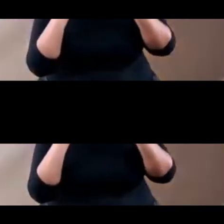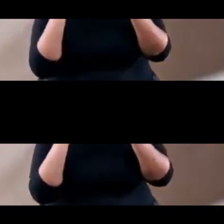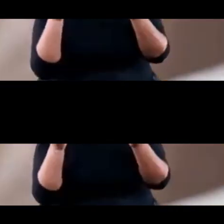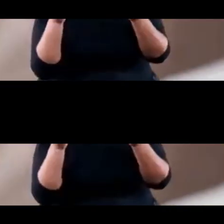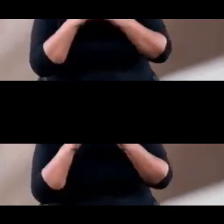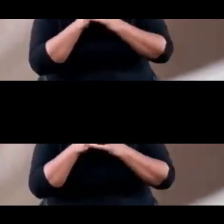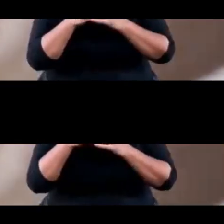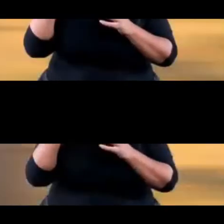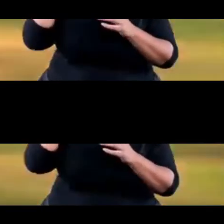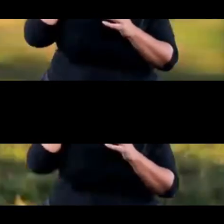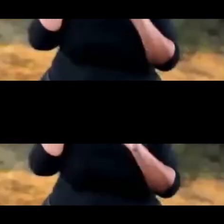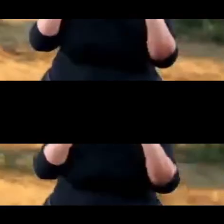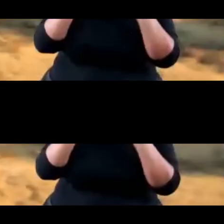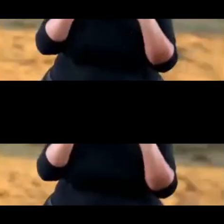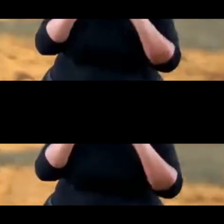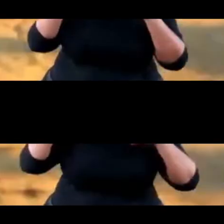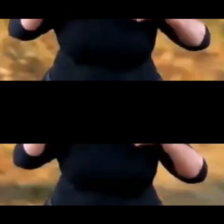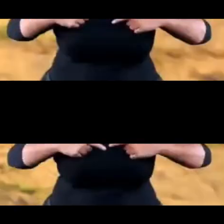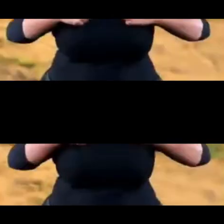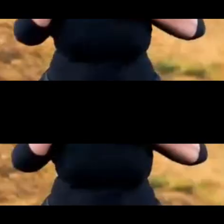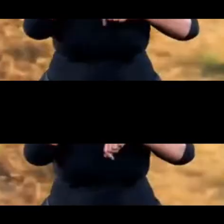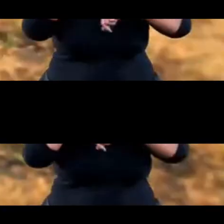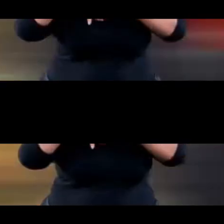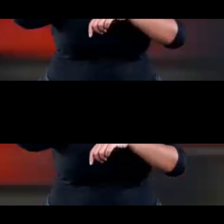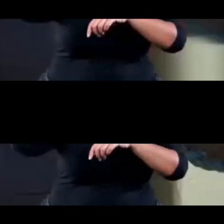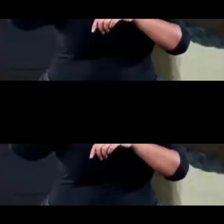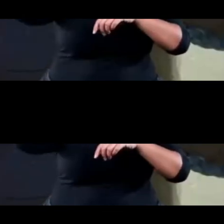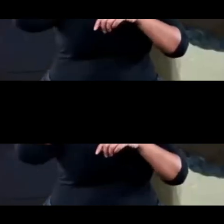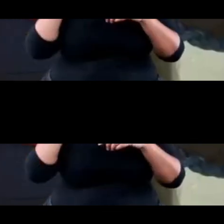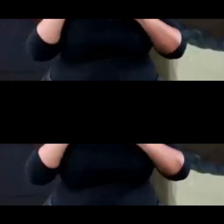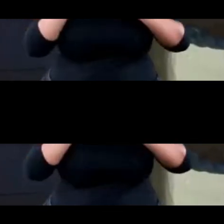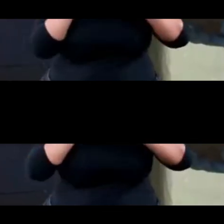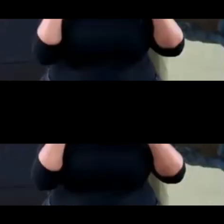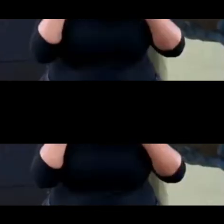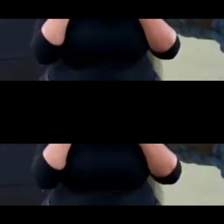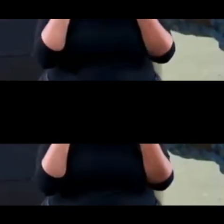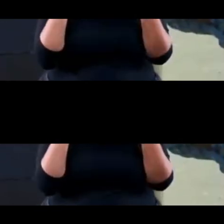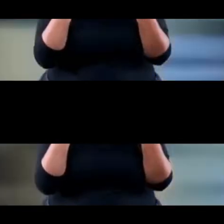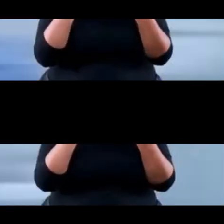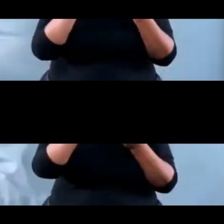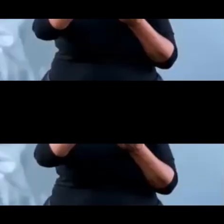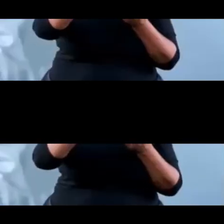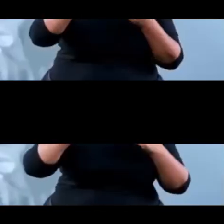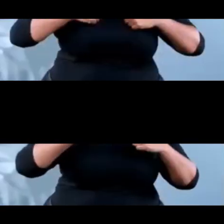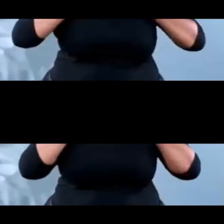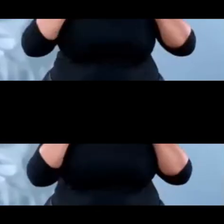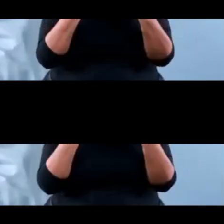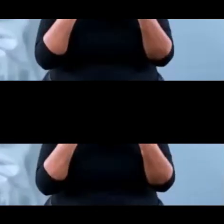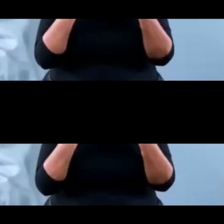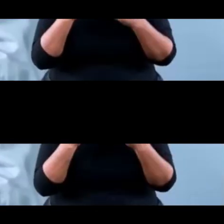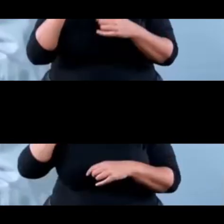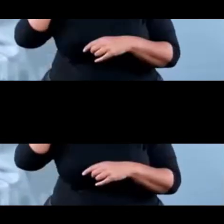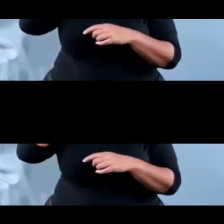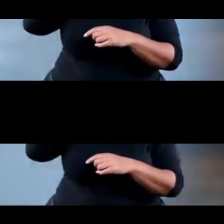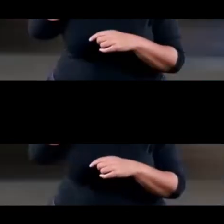or telephones. Living during colonial times was quite different than the way you live